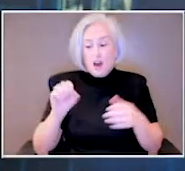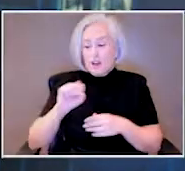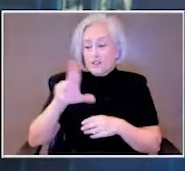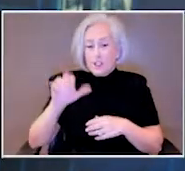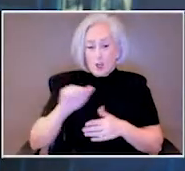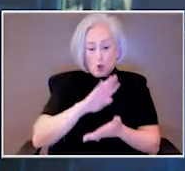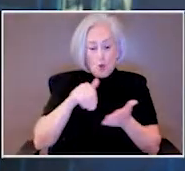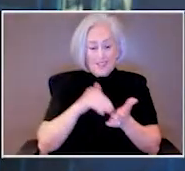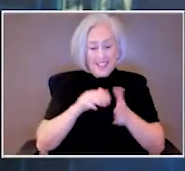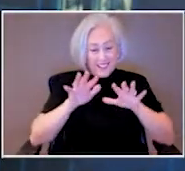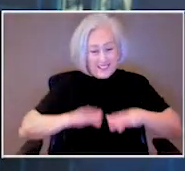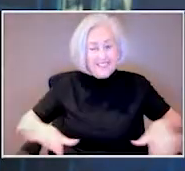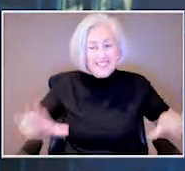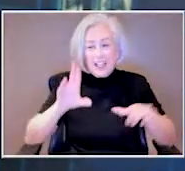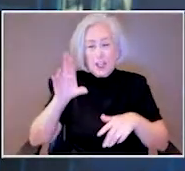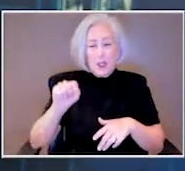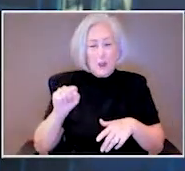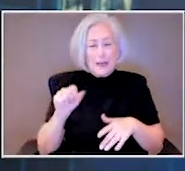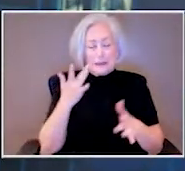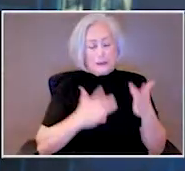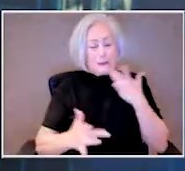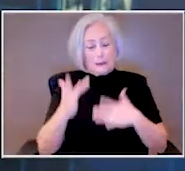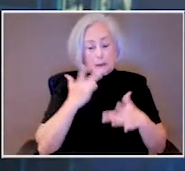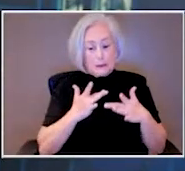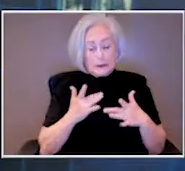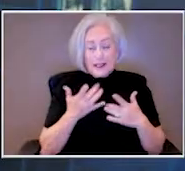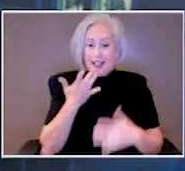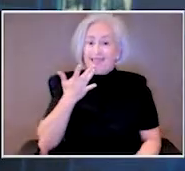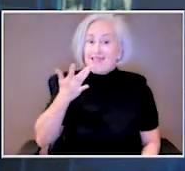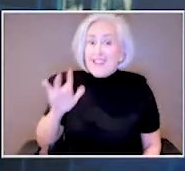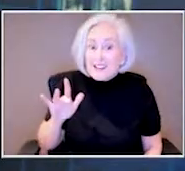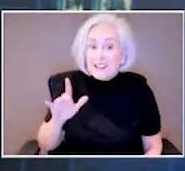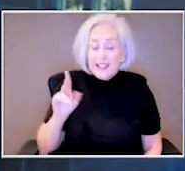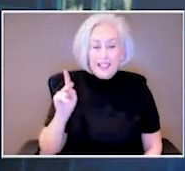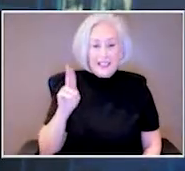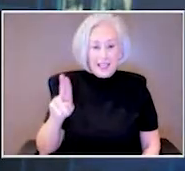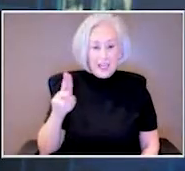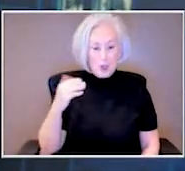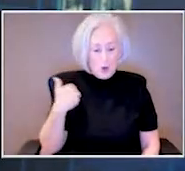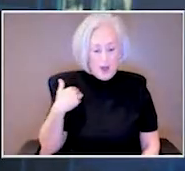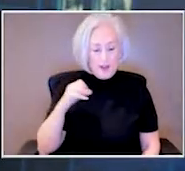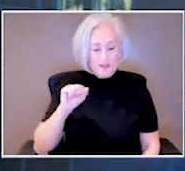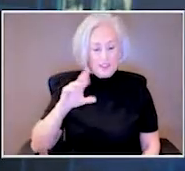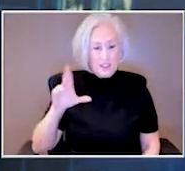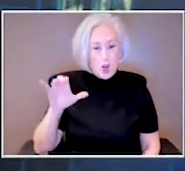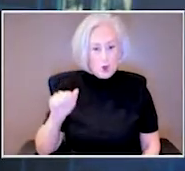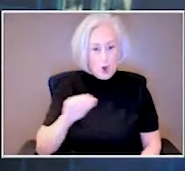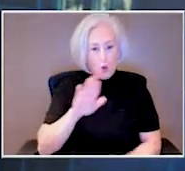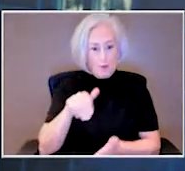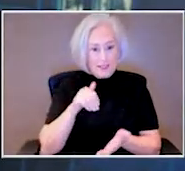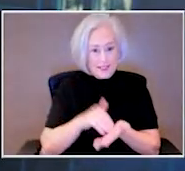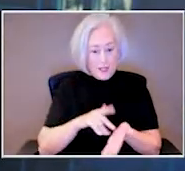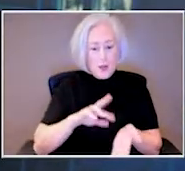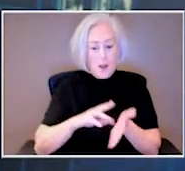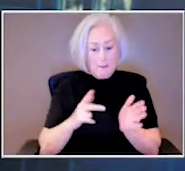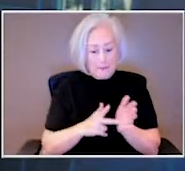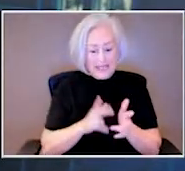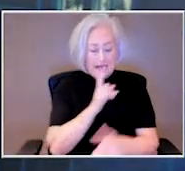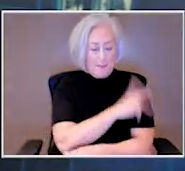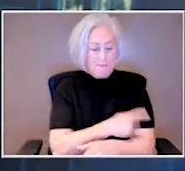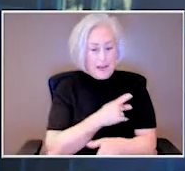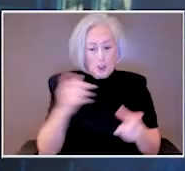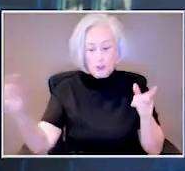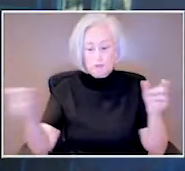tumor. Mm-hmm. At KU, we happen to have a good sarcoma center. We have a very high volume where we draw patients from multiple states around the